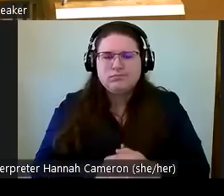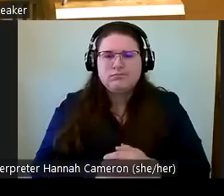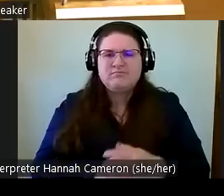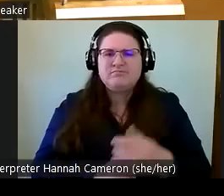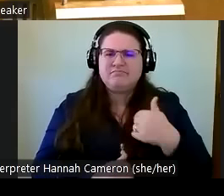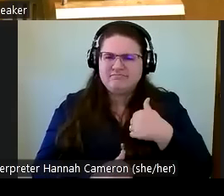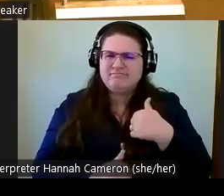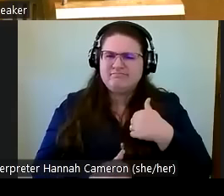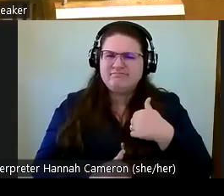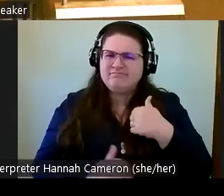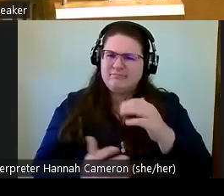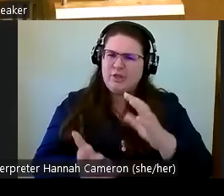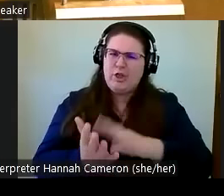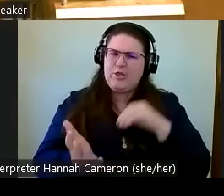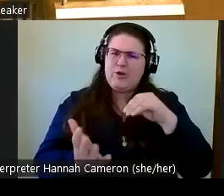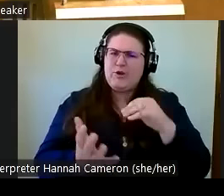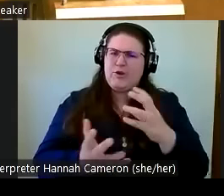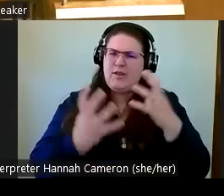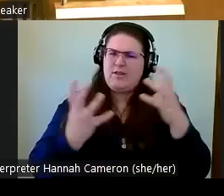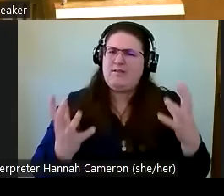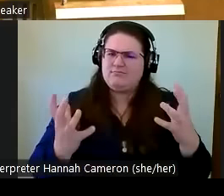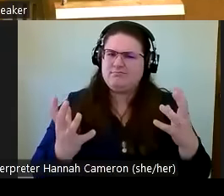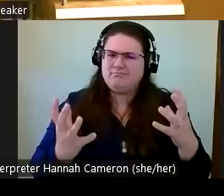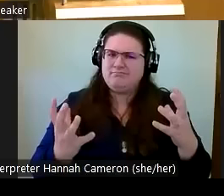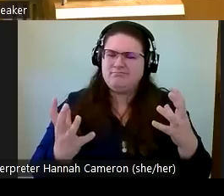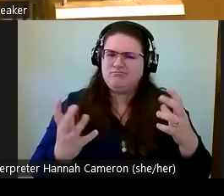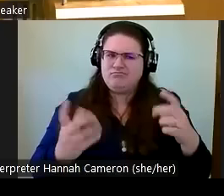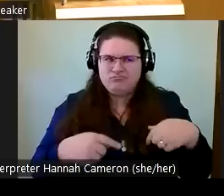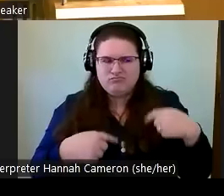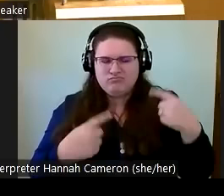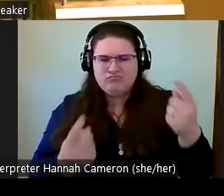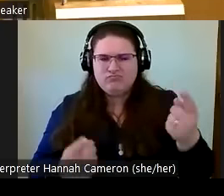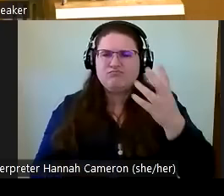lot in this process,